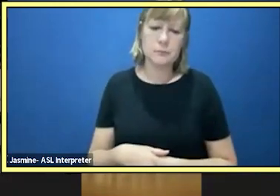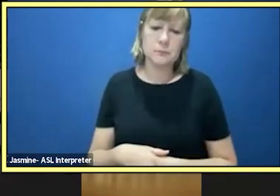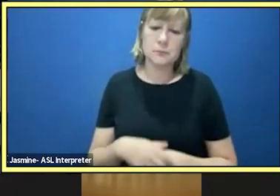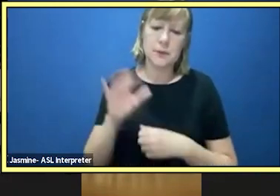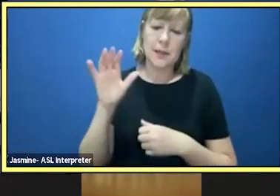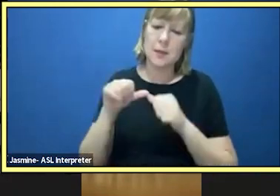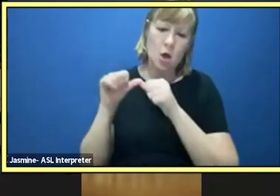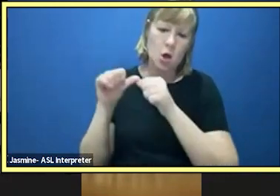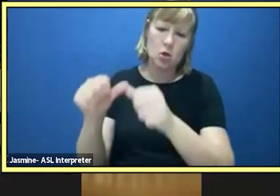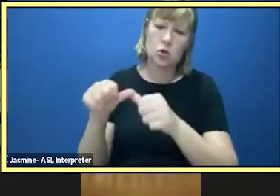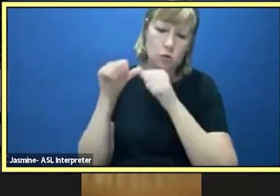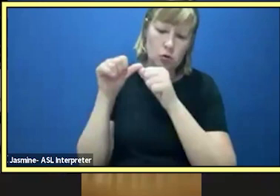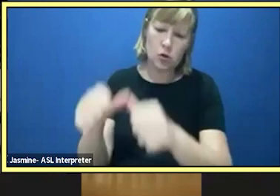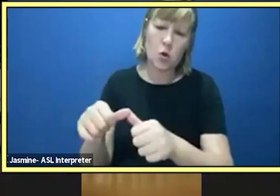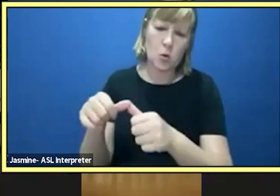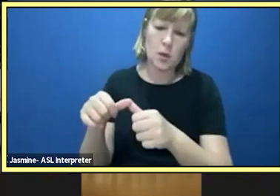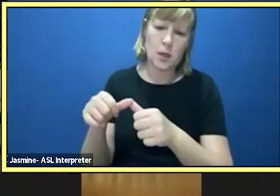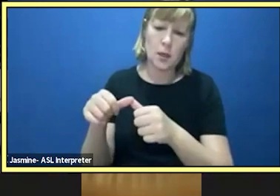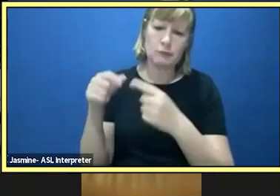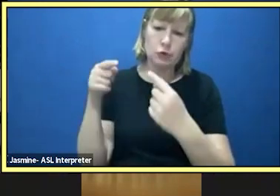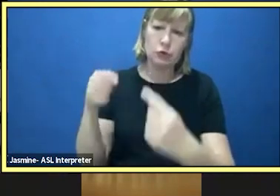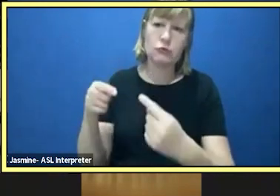that we're working towards. I